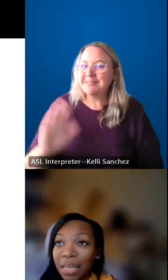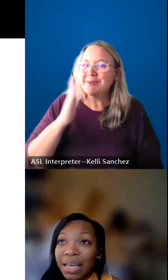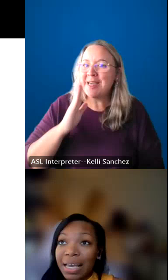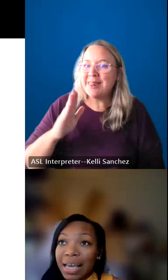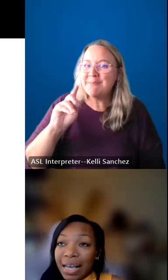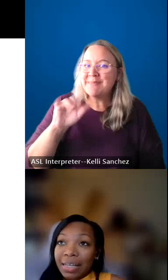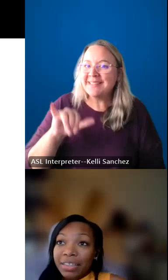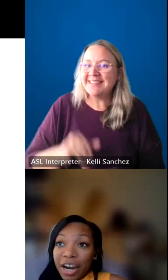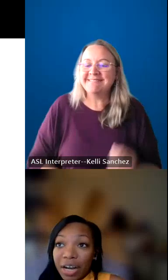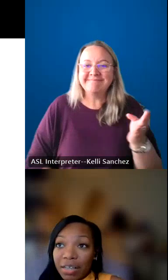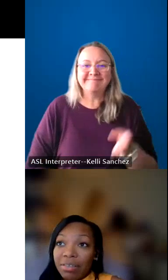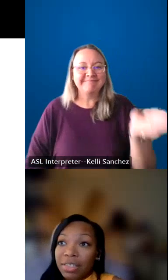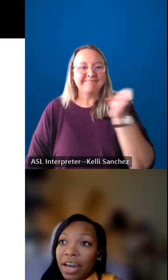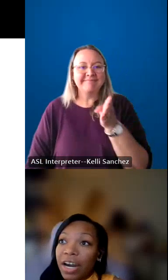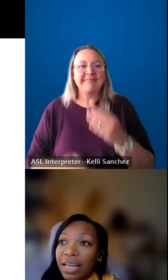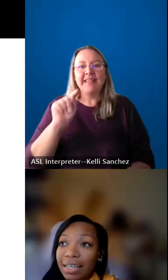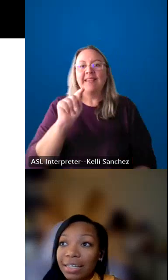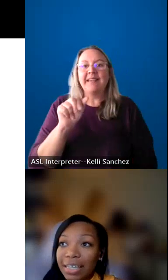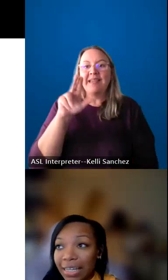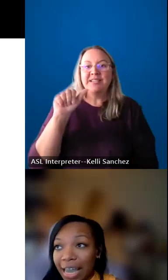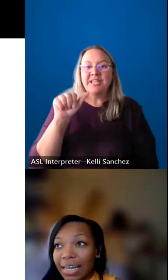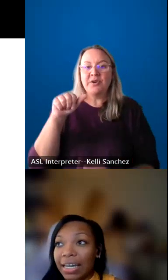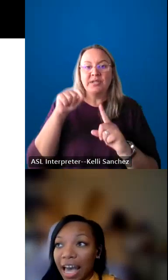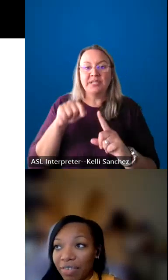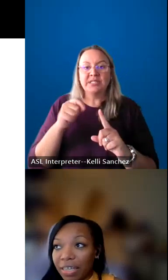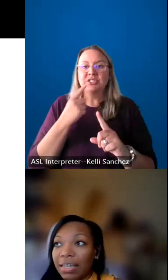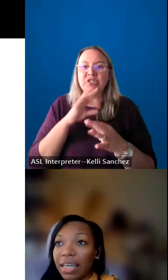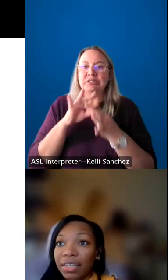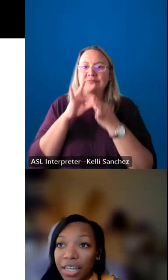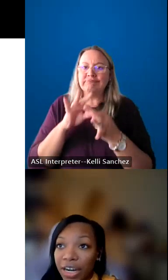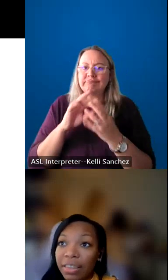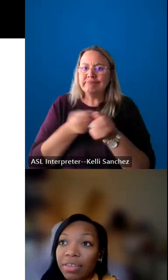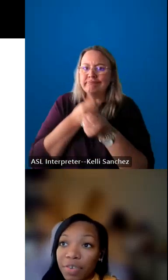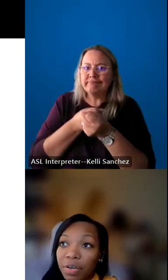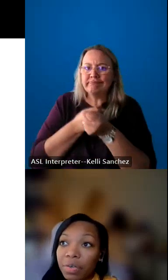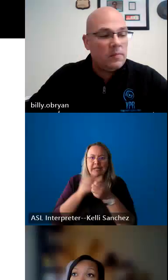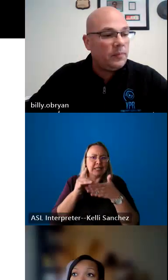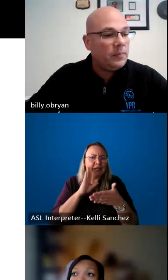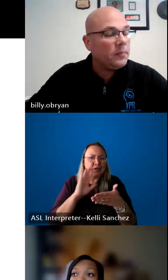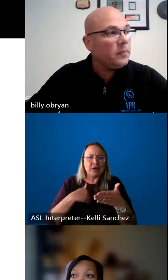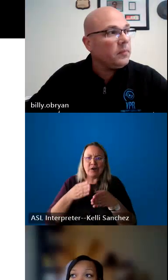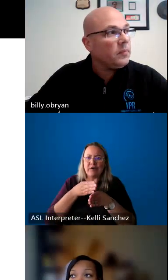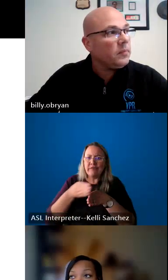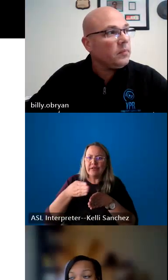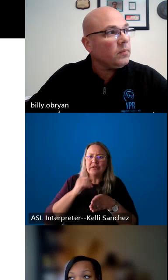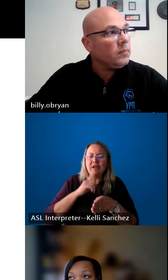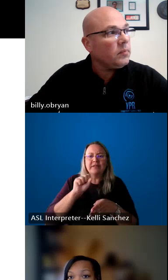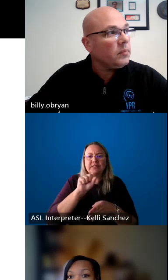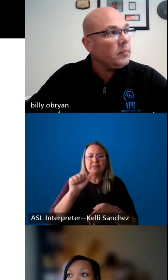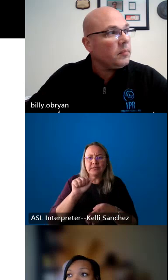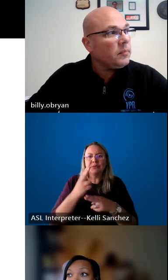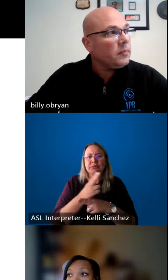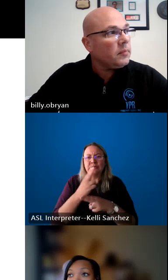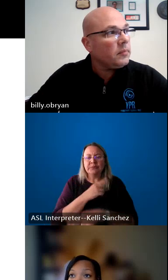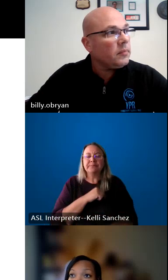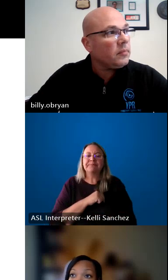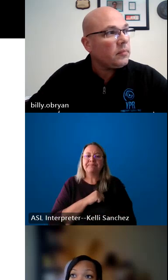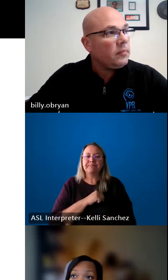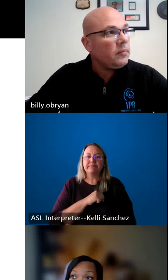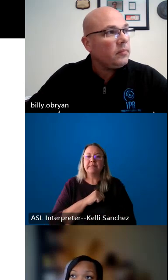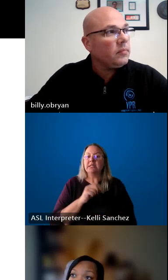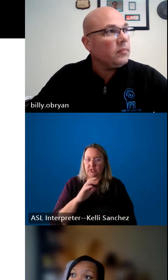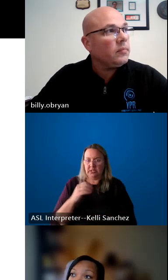Billy. Tara is a dedicated advocate and leader in the field of substance use recovery. She